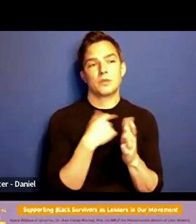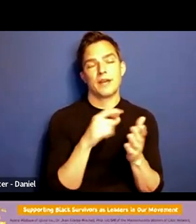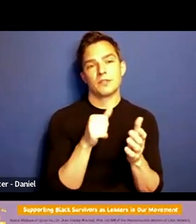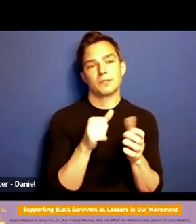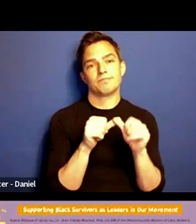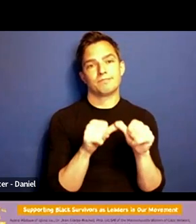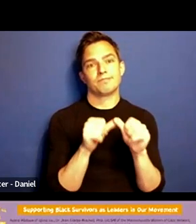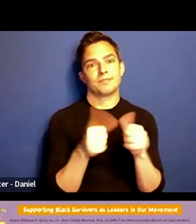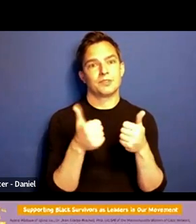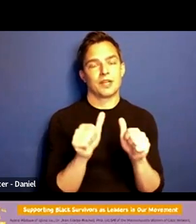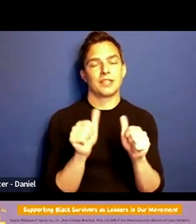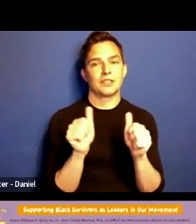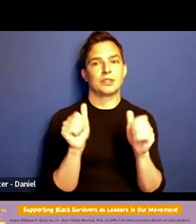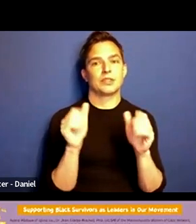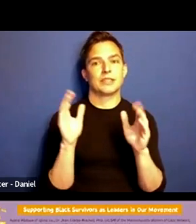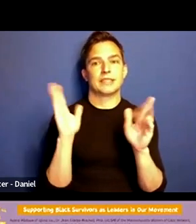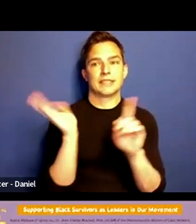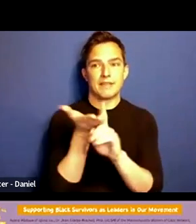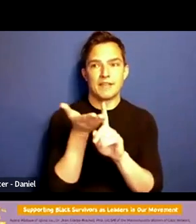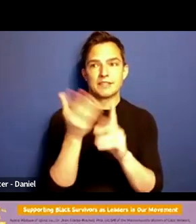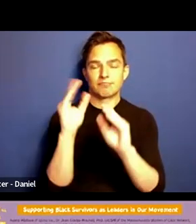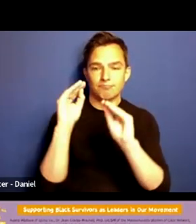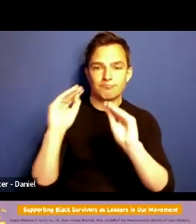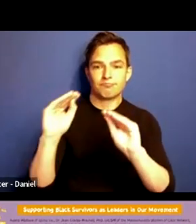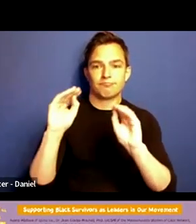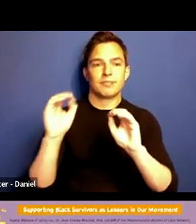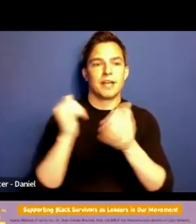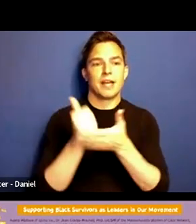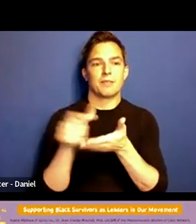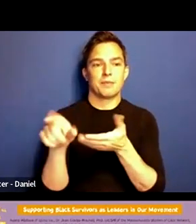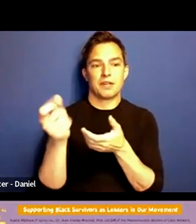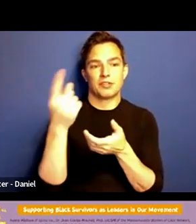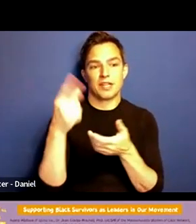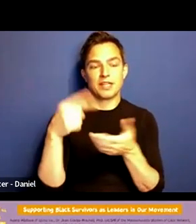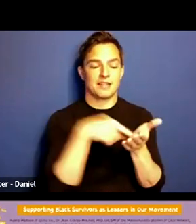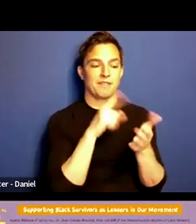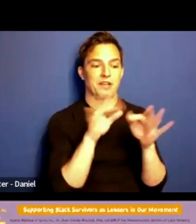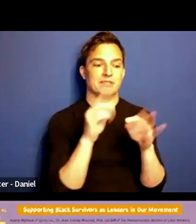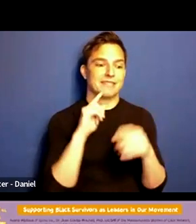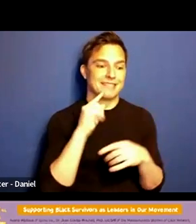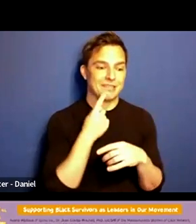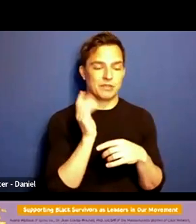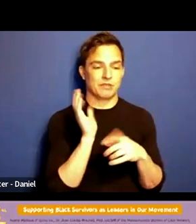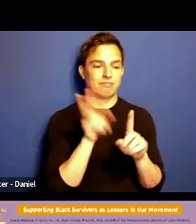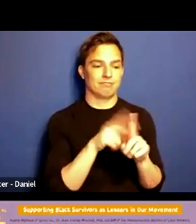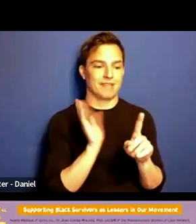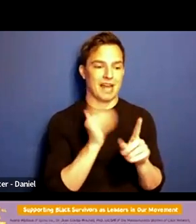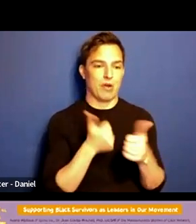way trying to get them to understand that this is very serious for our lives.